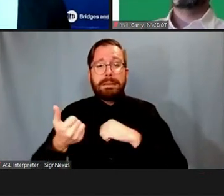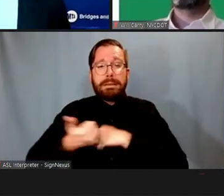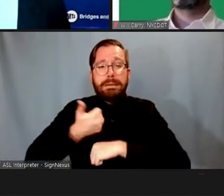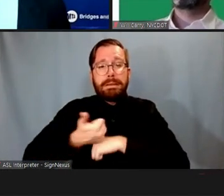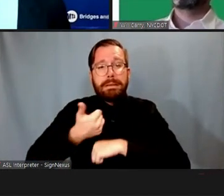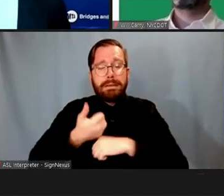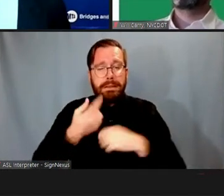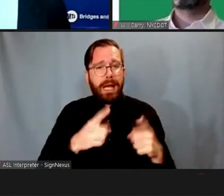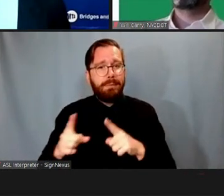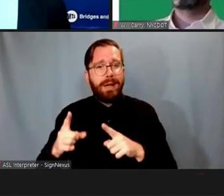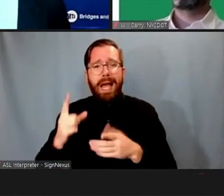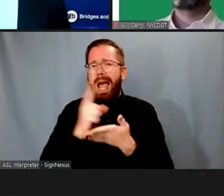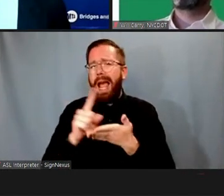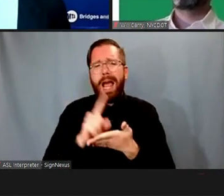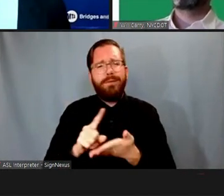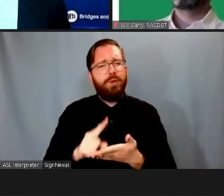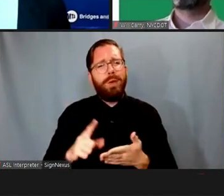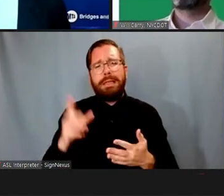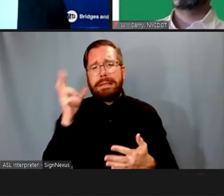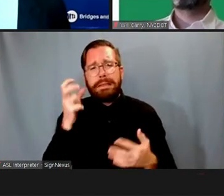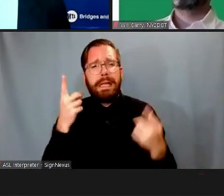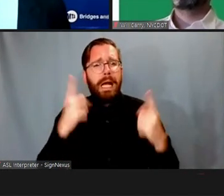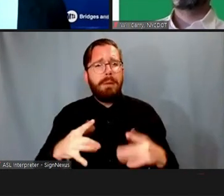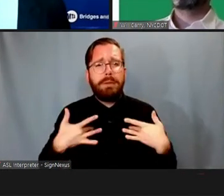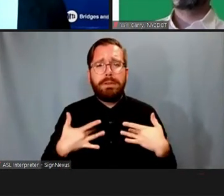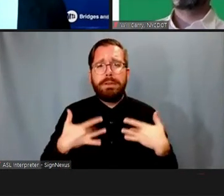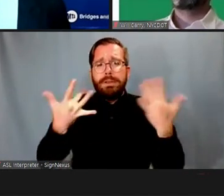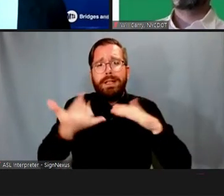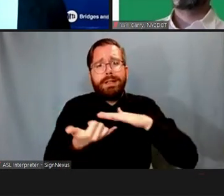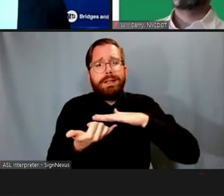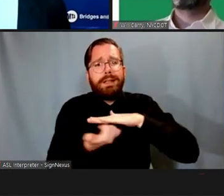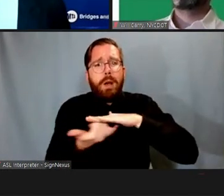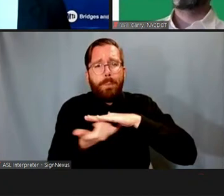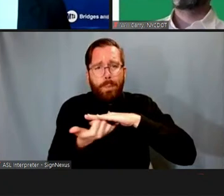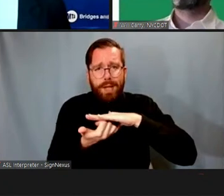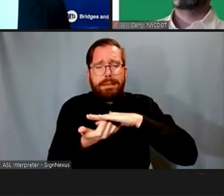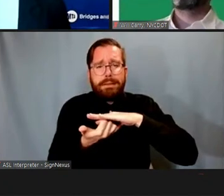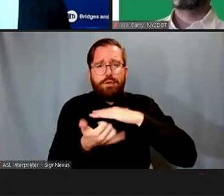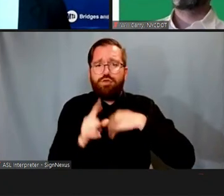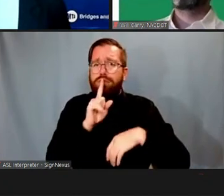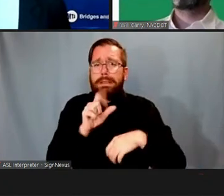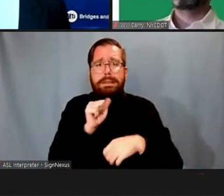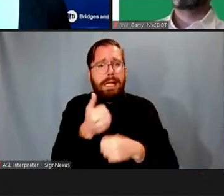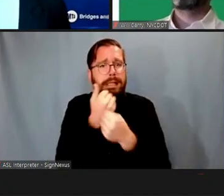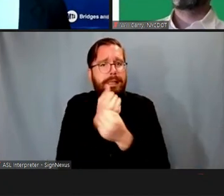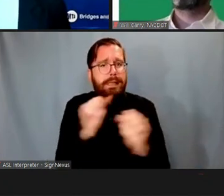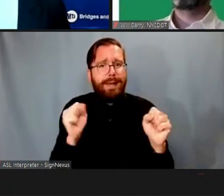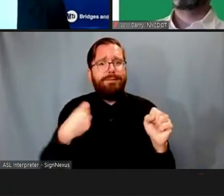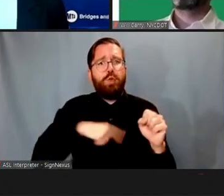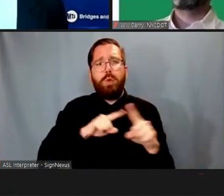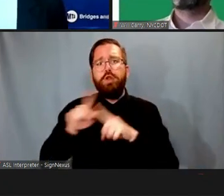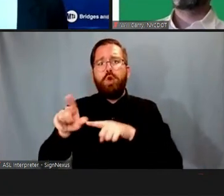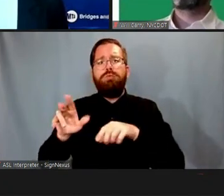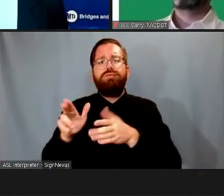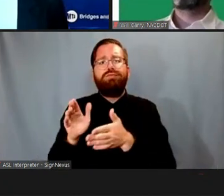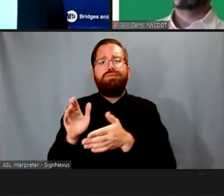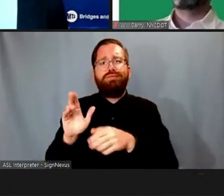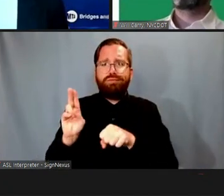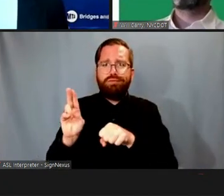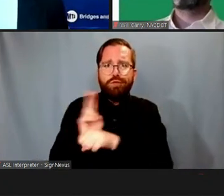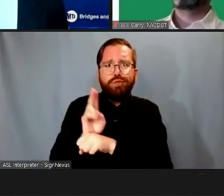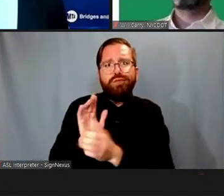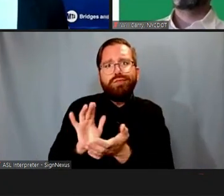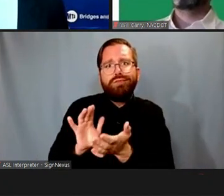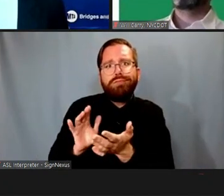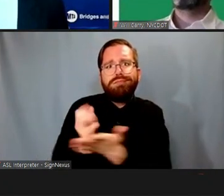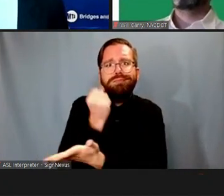events um that are occurring underground and make it unsafe for us to use the subway if we want a greener